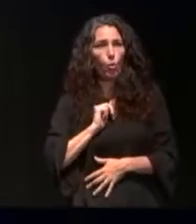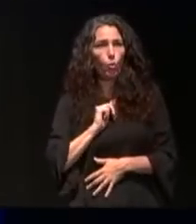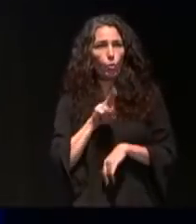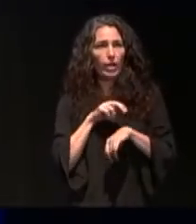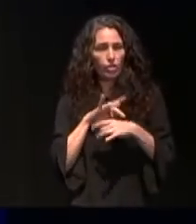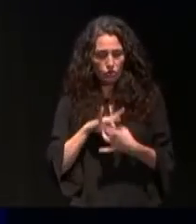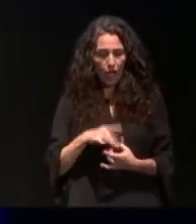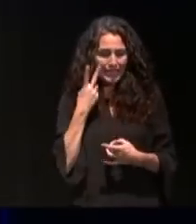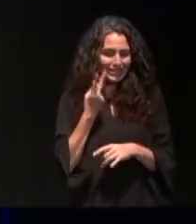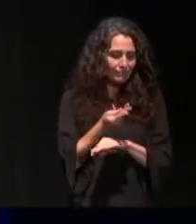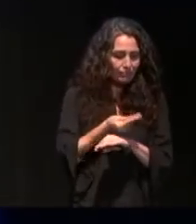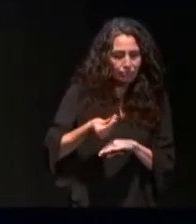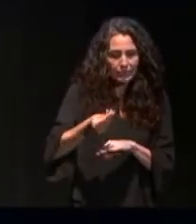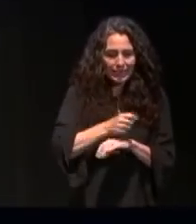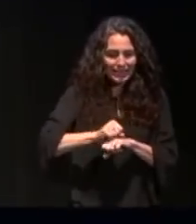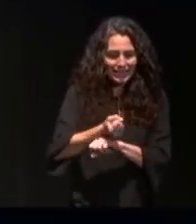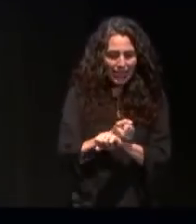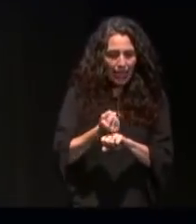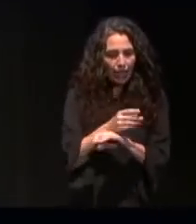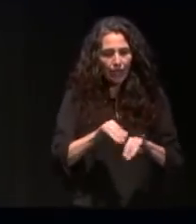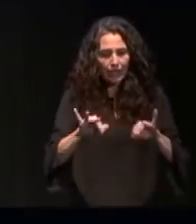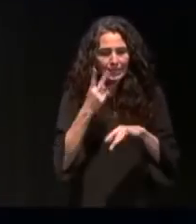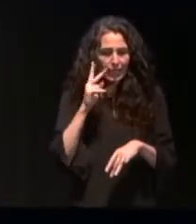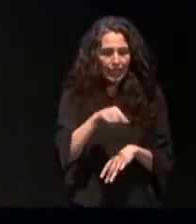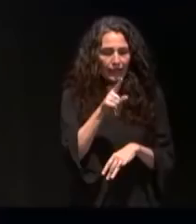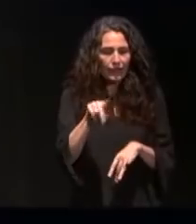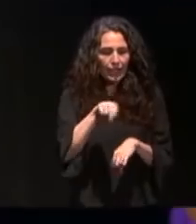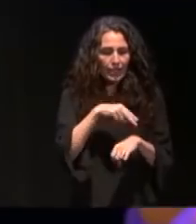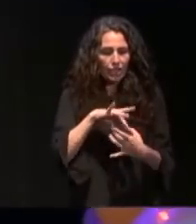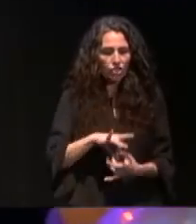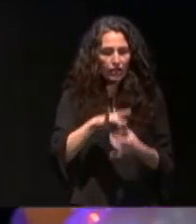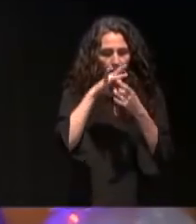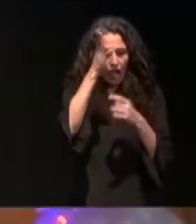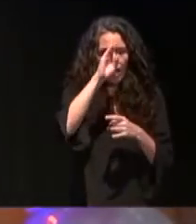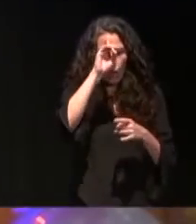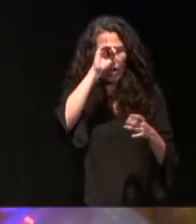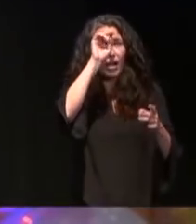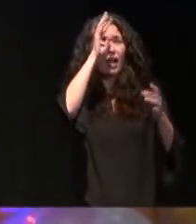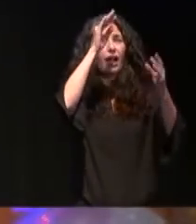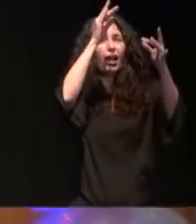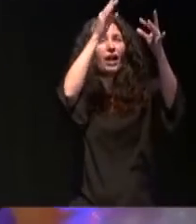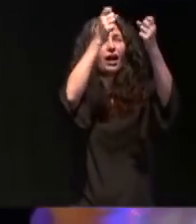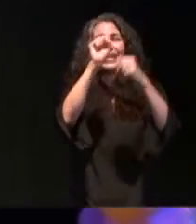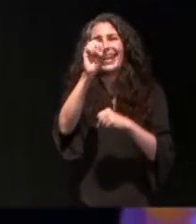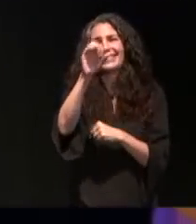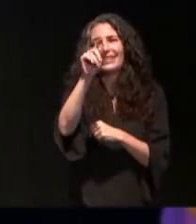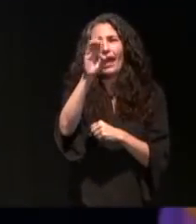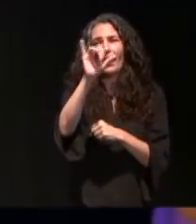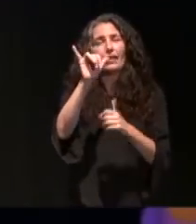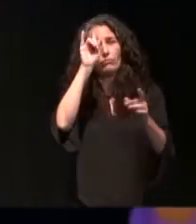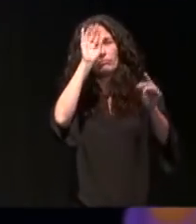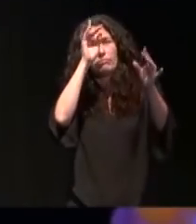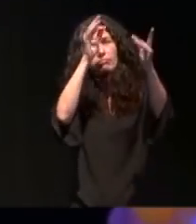the infinite nature of God. And I would reach these ecstatic states of consciousness. And I would begin to affirm the truth of my life